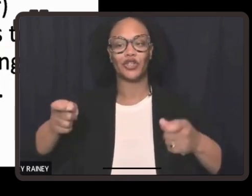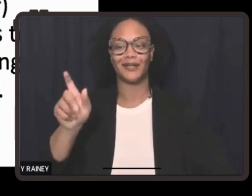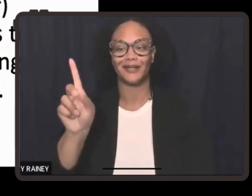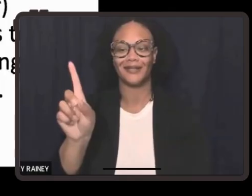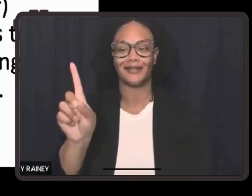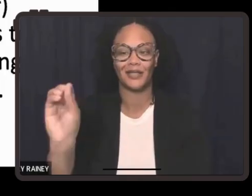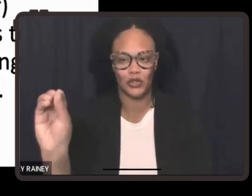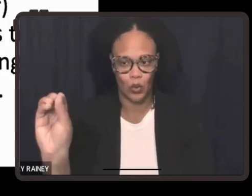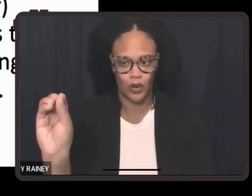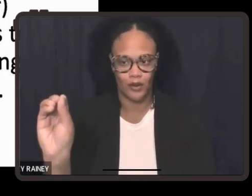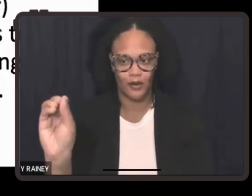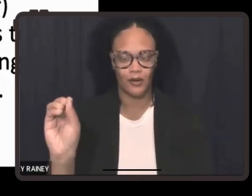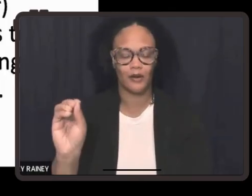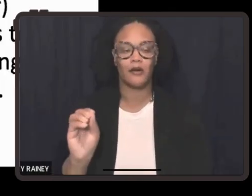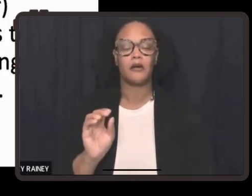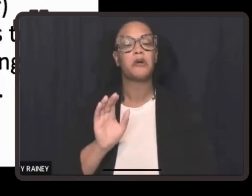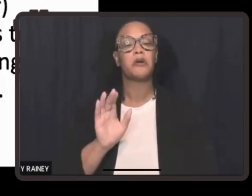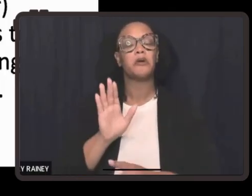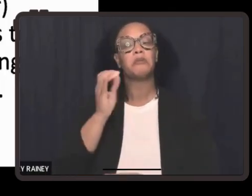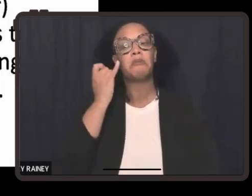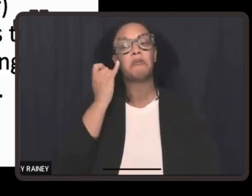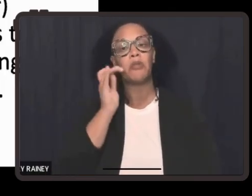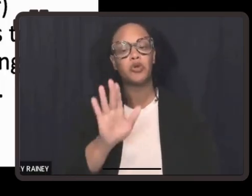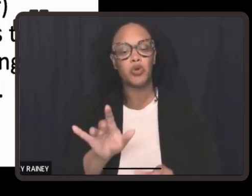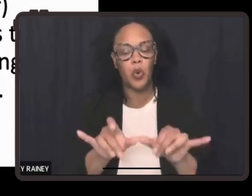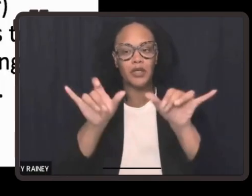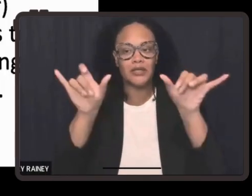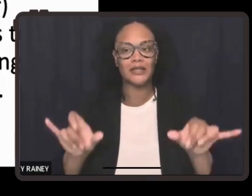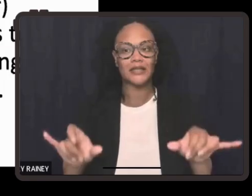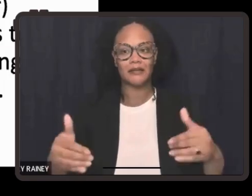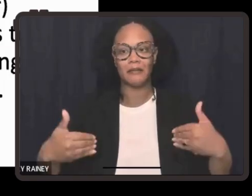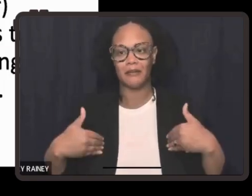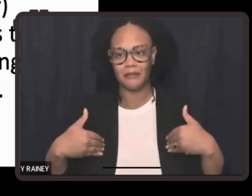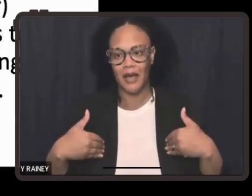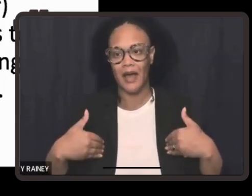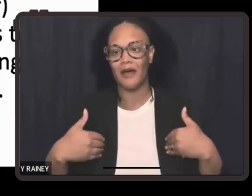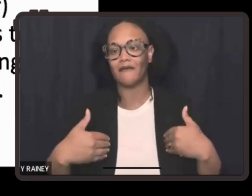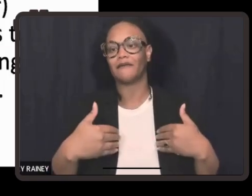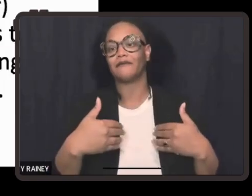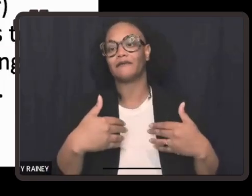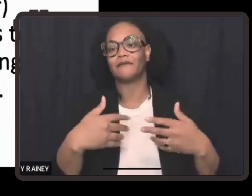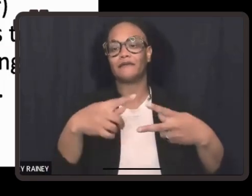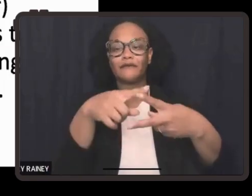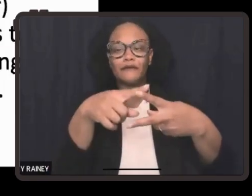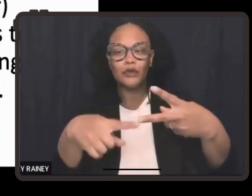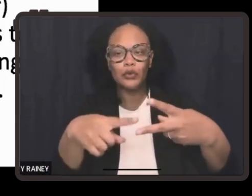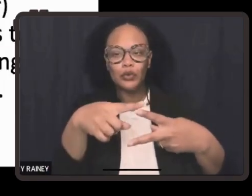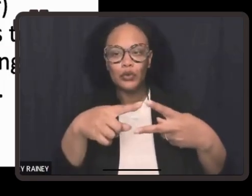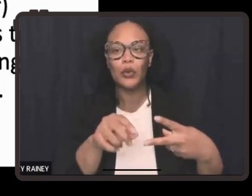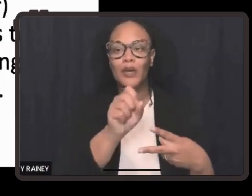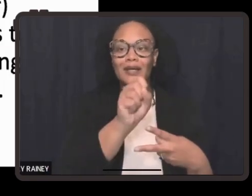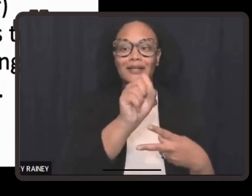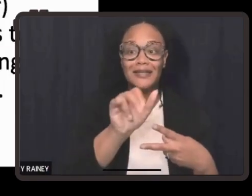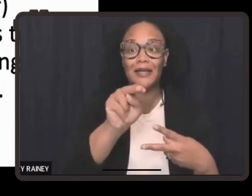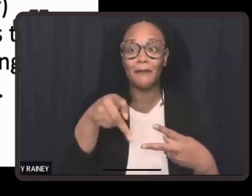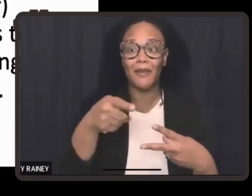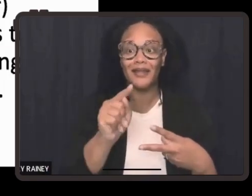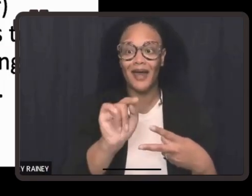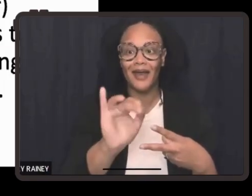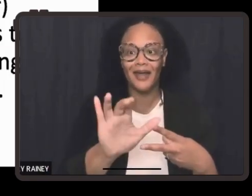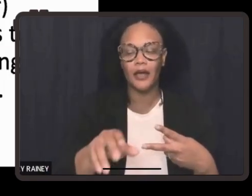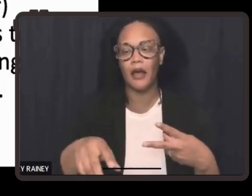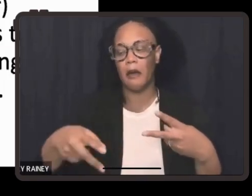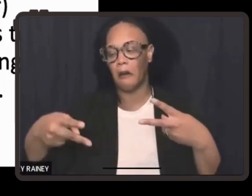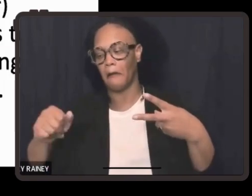being regulated by a sympathetic and a parasympathetic, a flight and a fright, and a fright, and